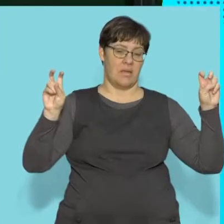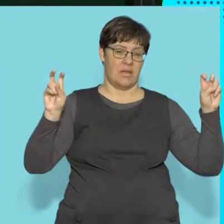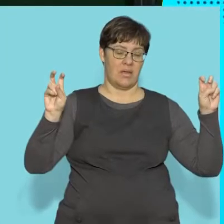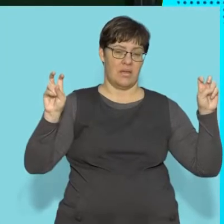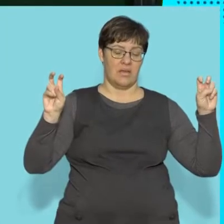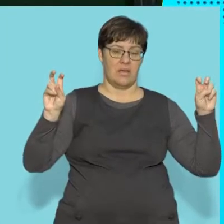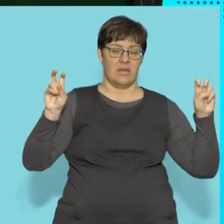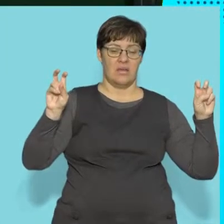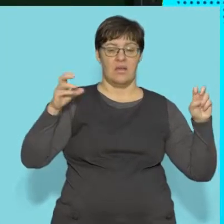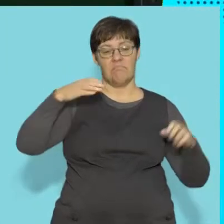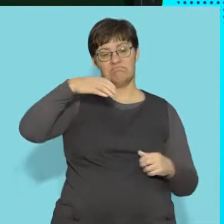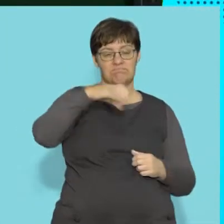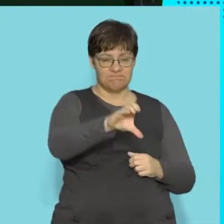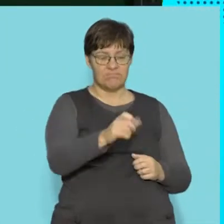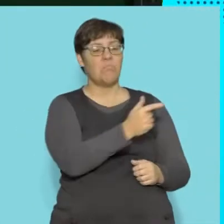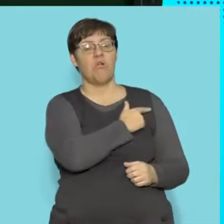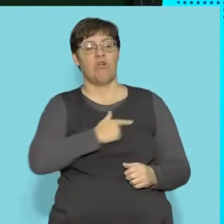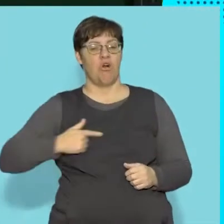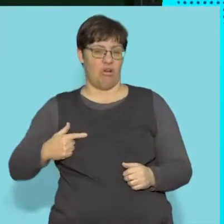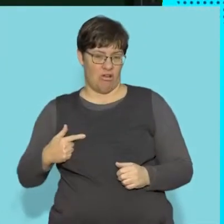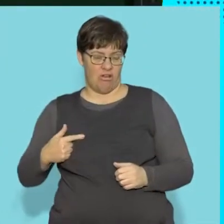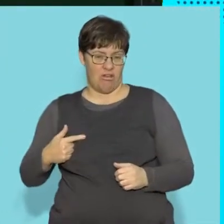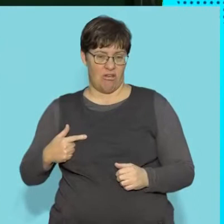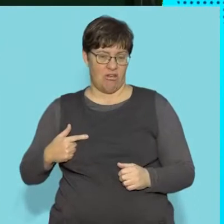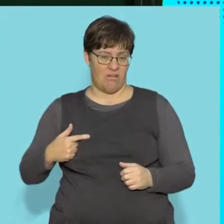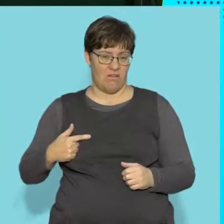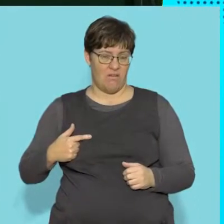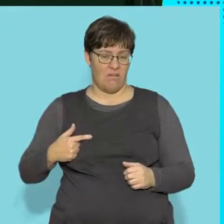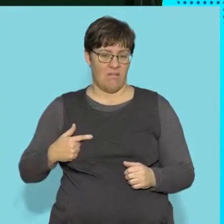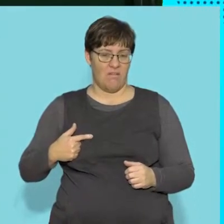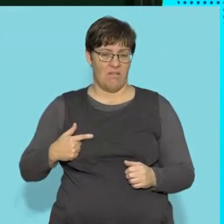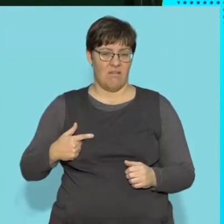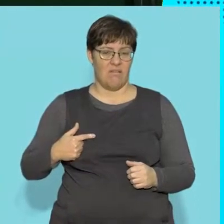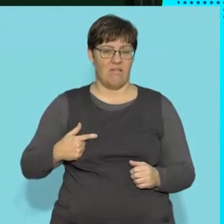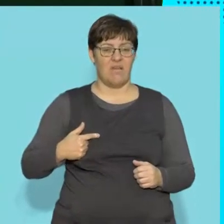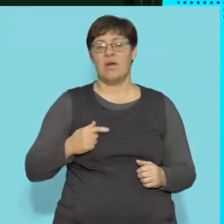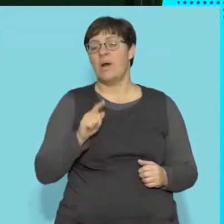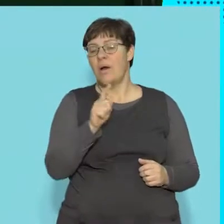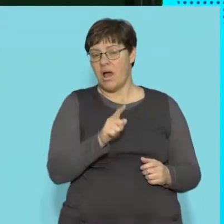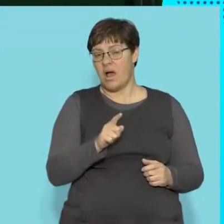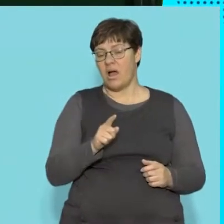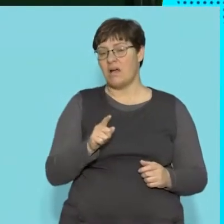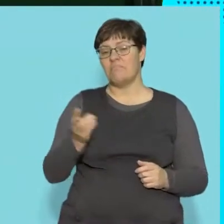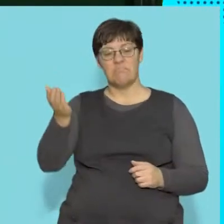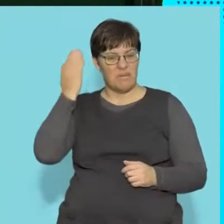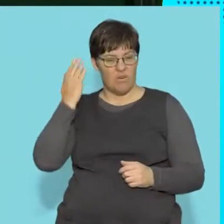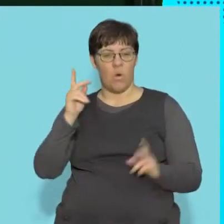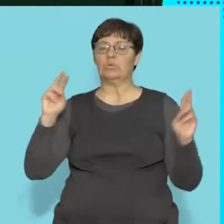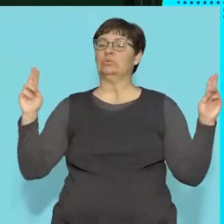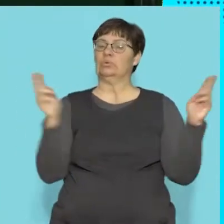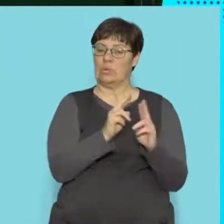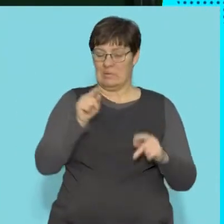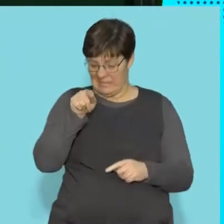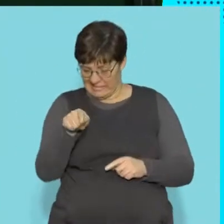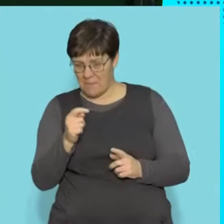paragraph is a little bit longer than what, my topic sentence is a little bit longer than what we have used